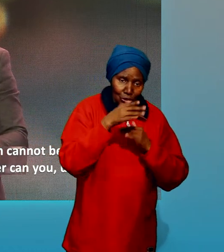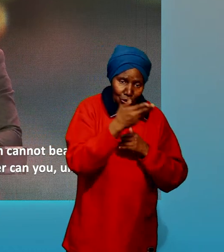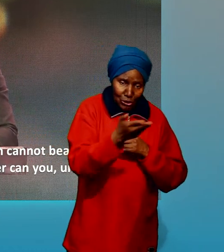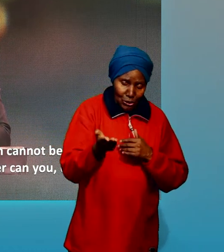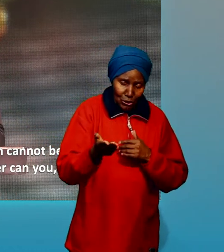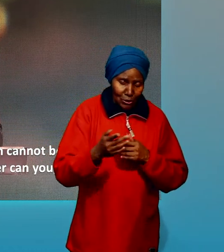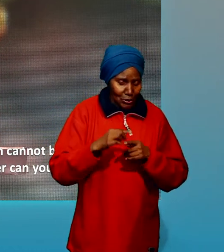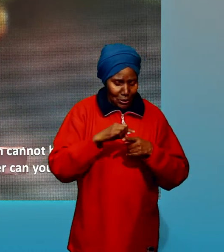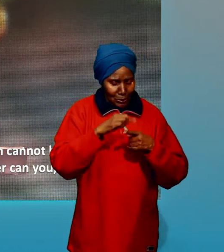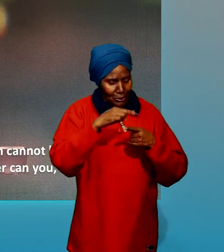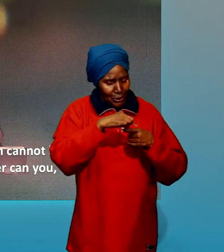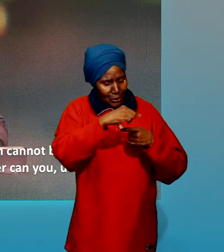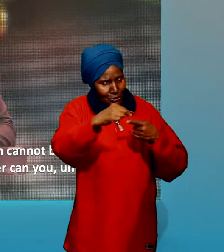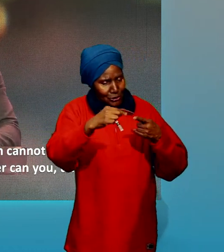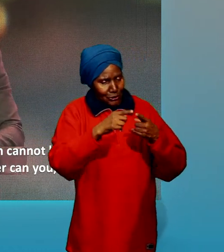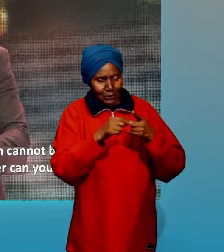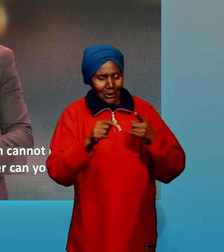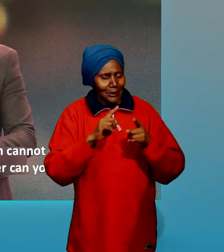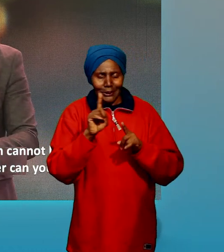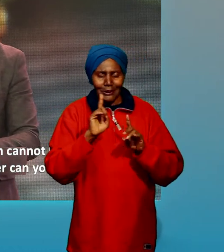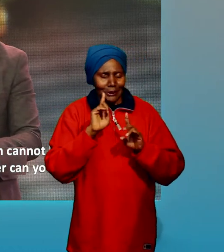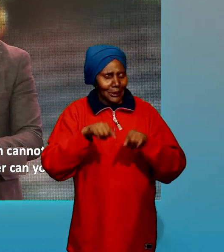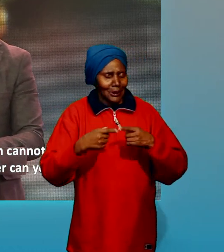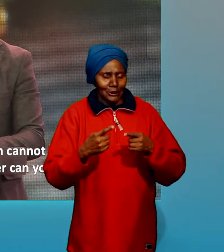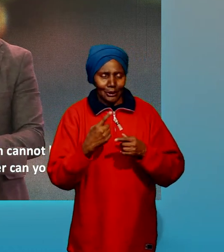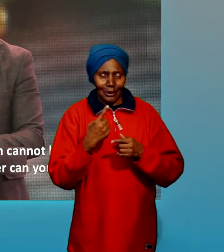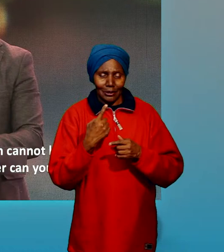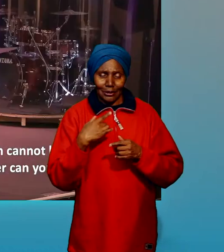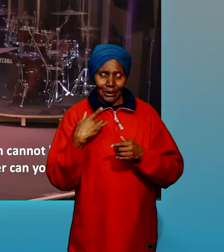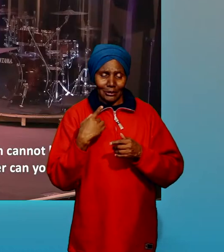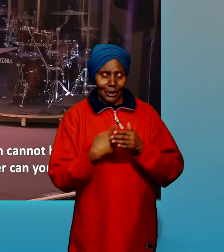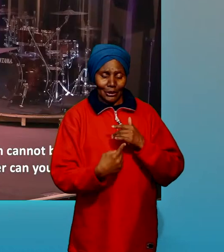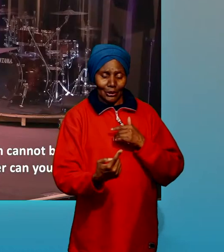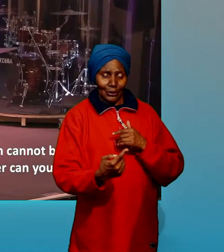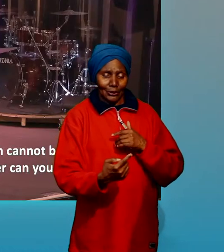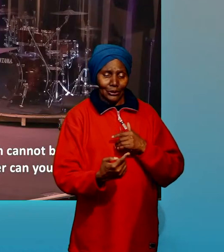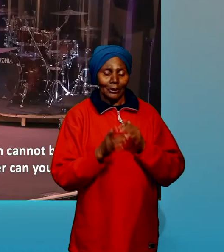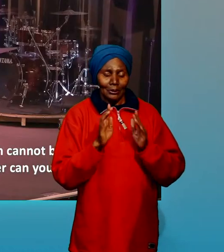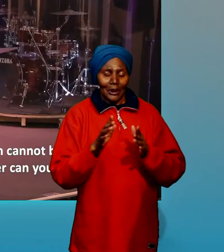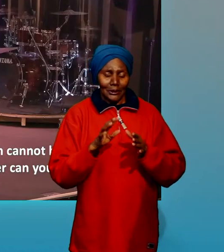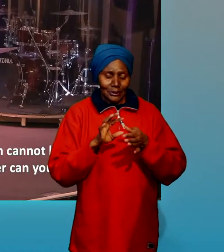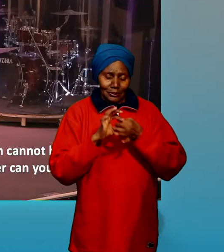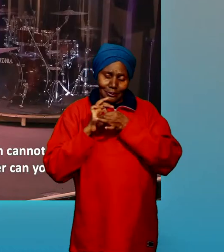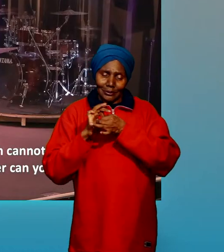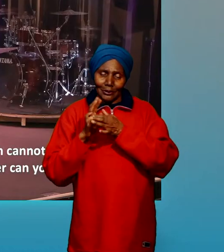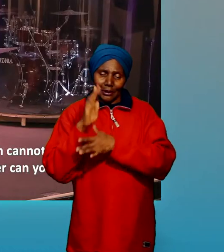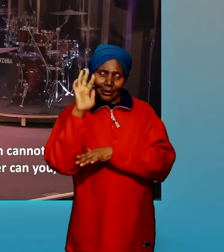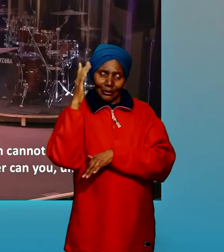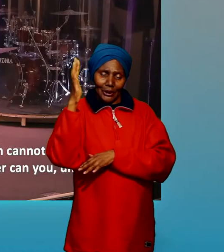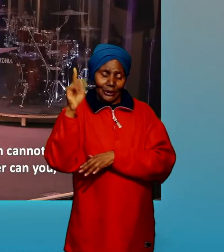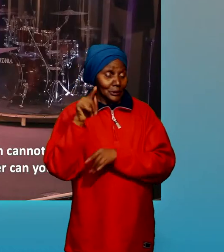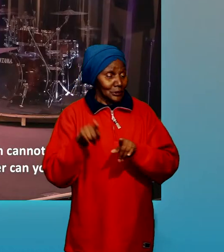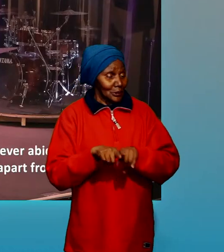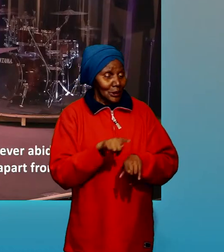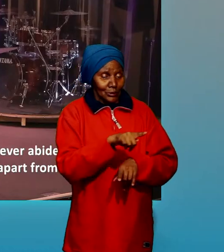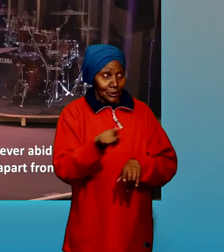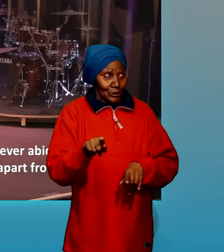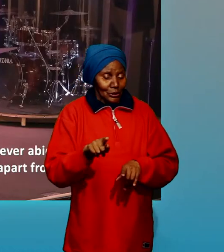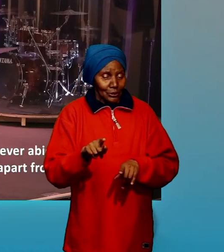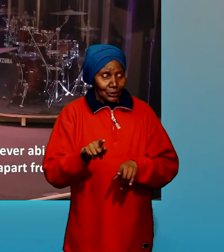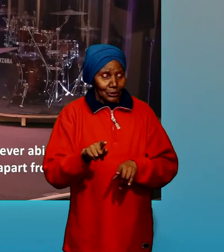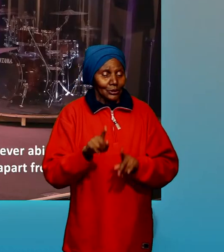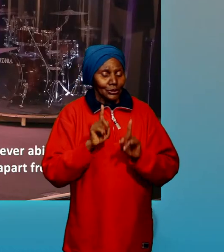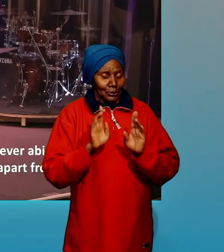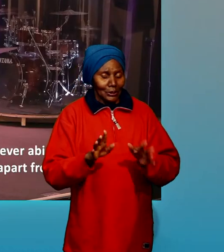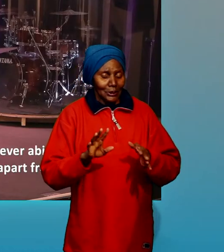itself unless it abides in the vine, neither can you unless you abide in me. I am the